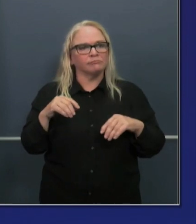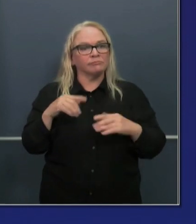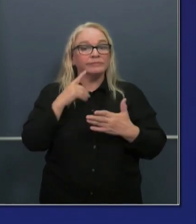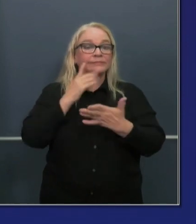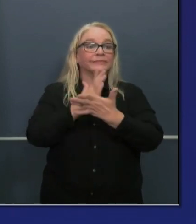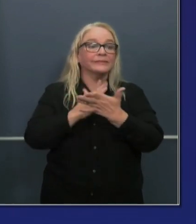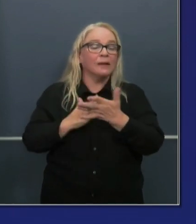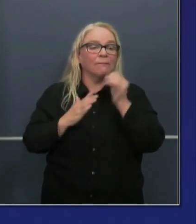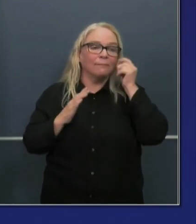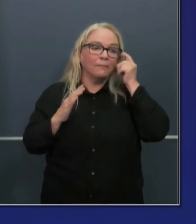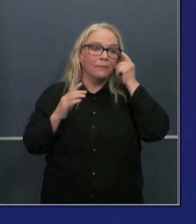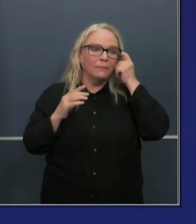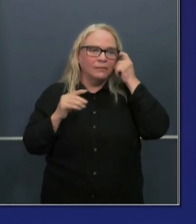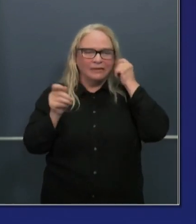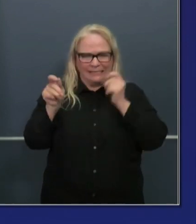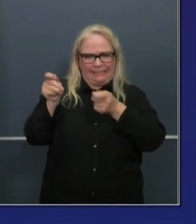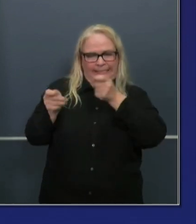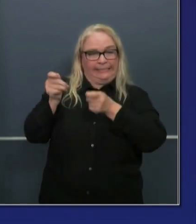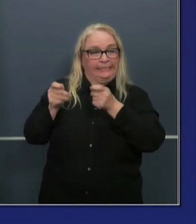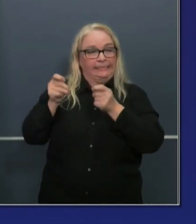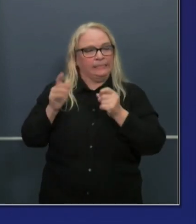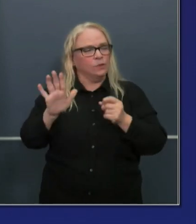these modifications in this dimmer switch,